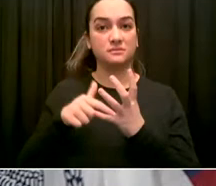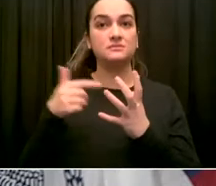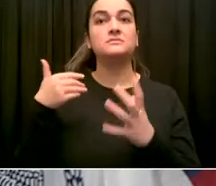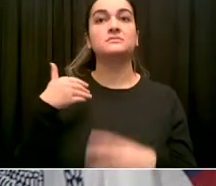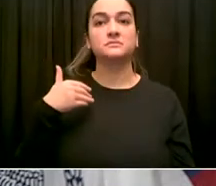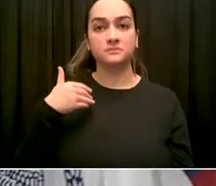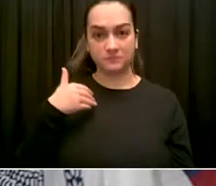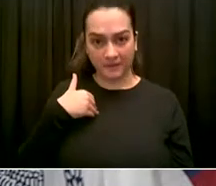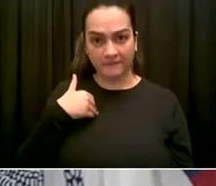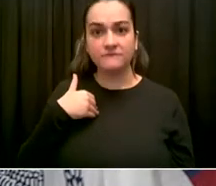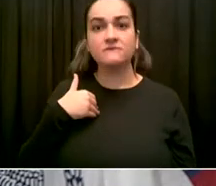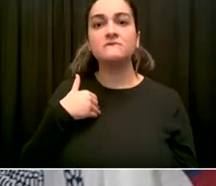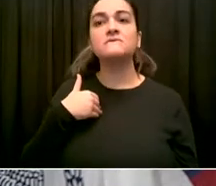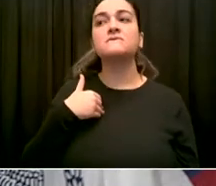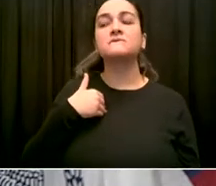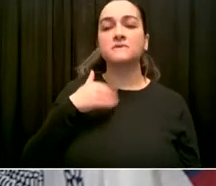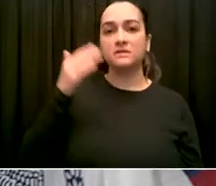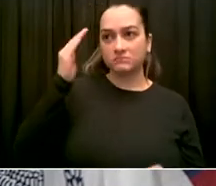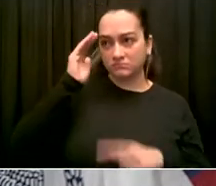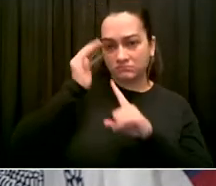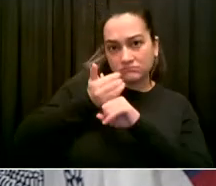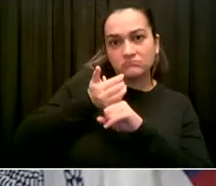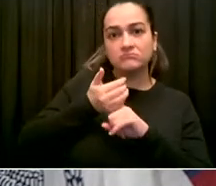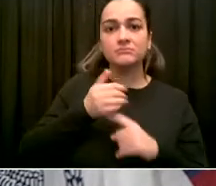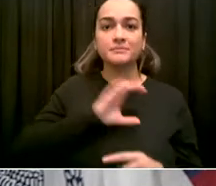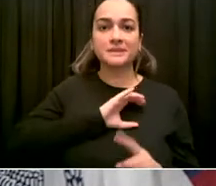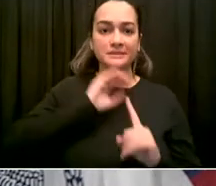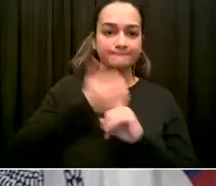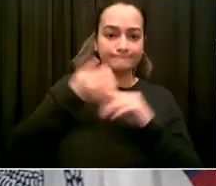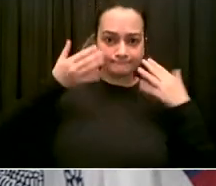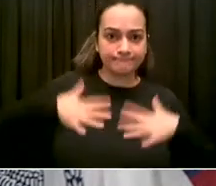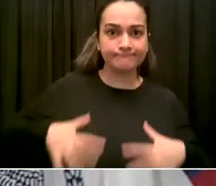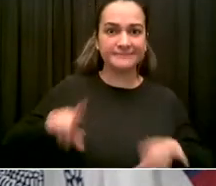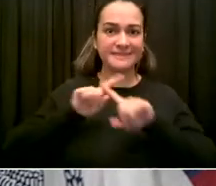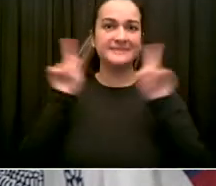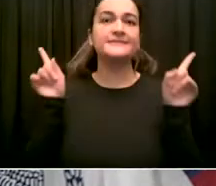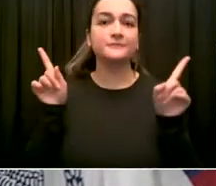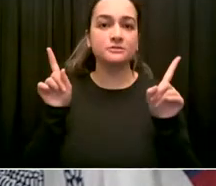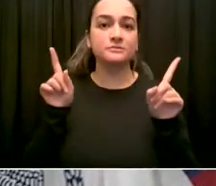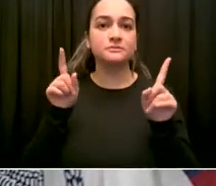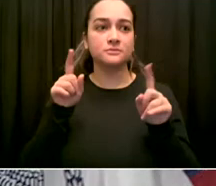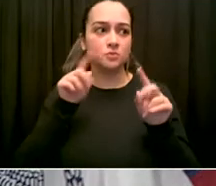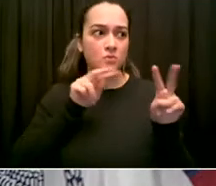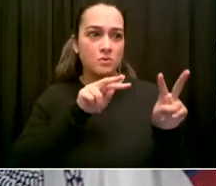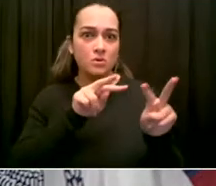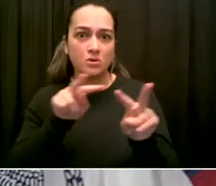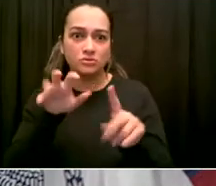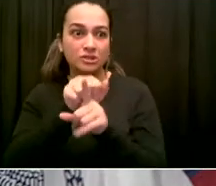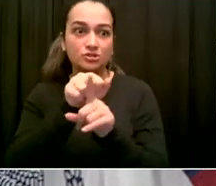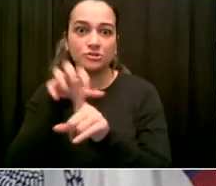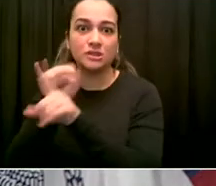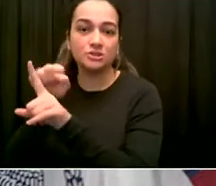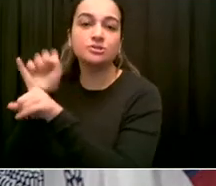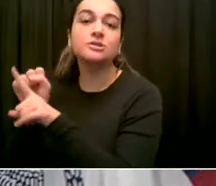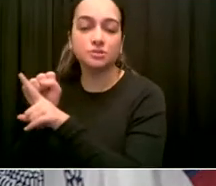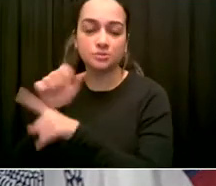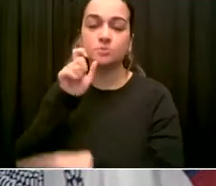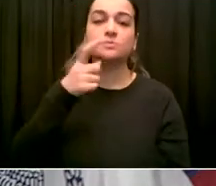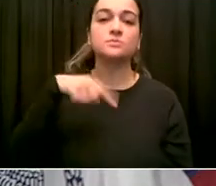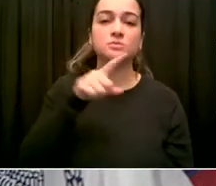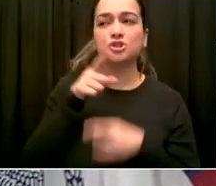try and prevent them. That is part of the approach. But I think there's another piece that has